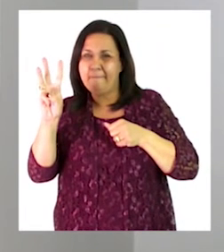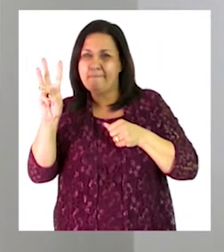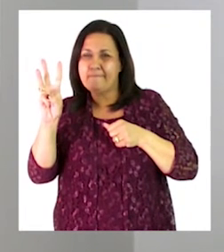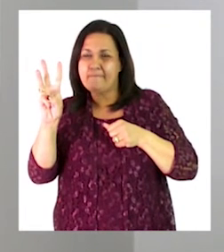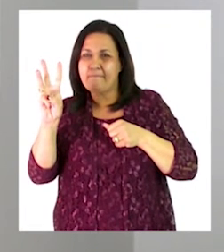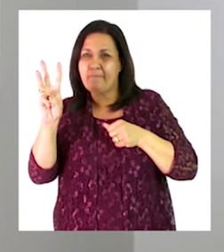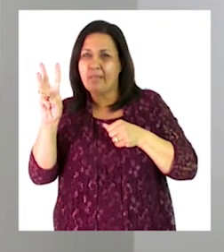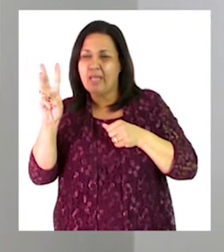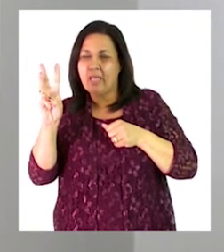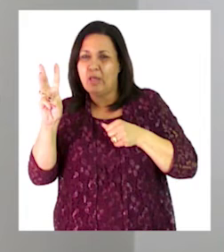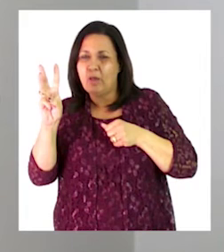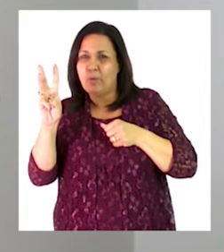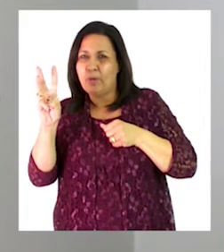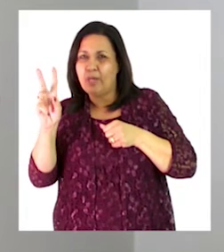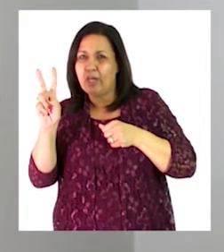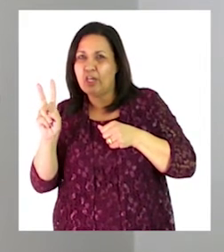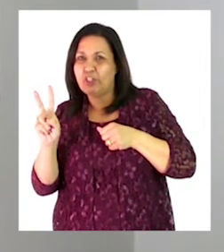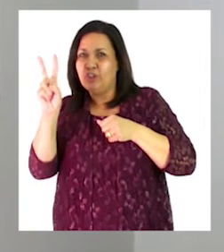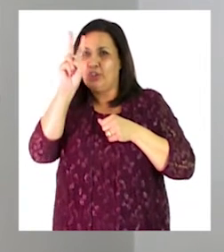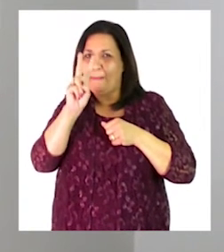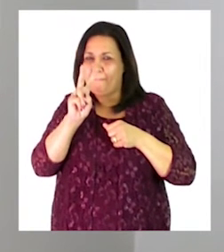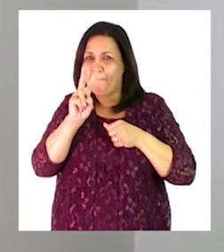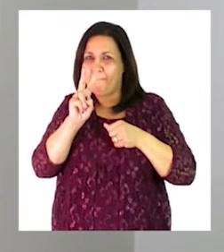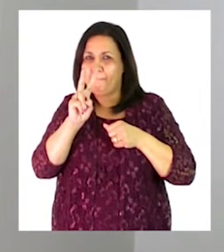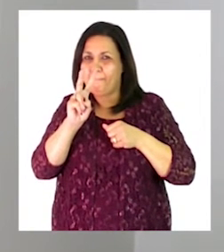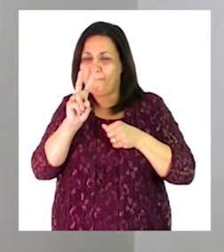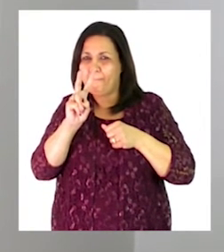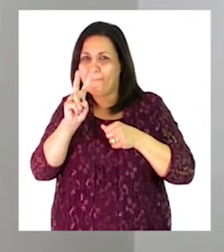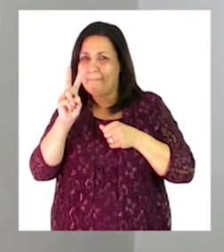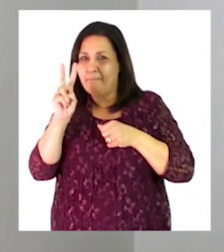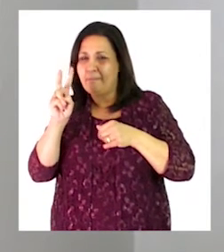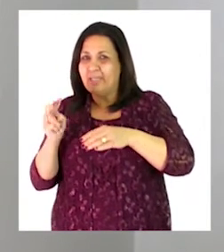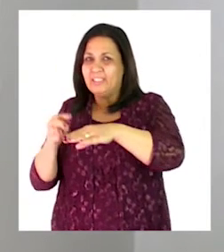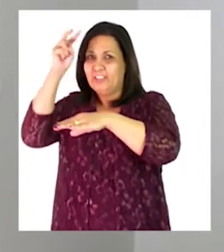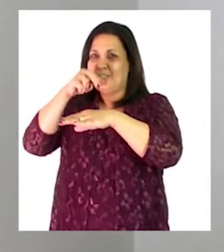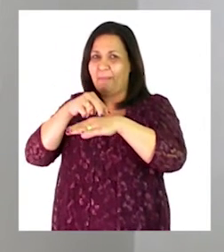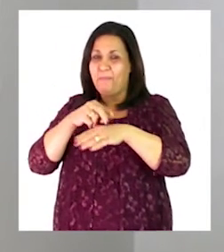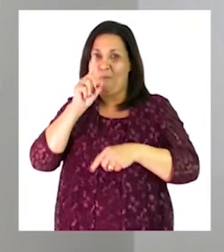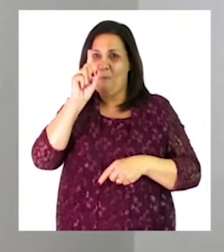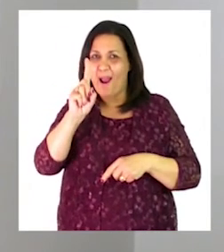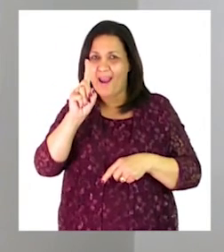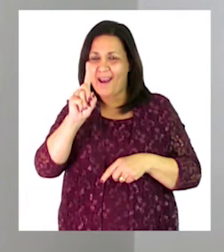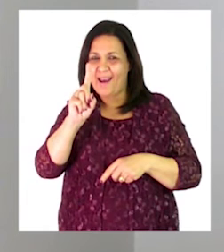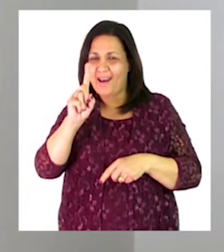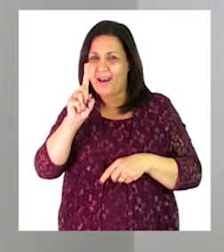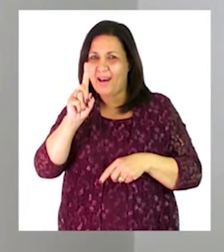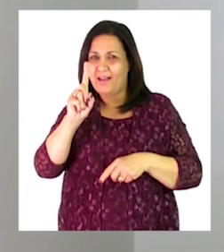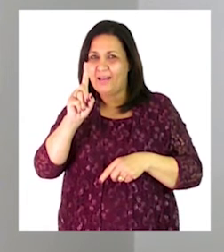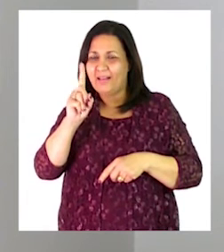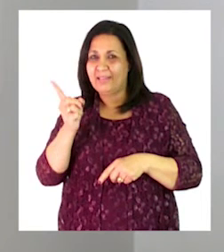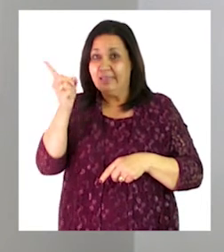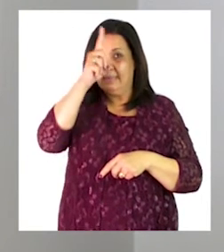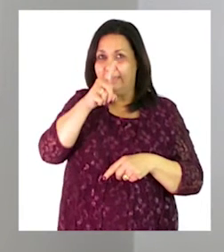we are going to make our little bunny rabbit jump 1 step